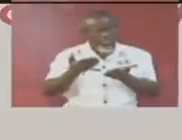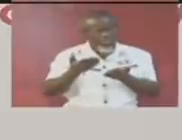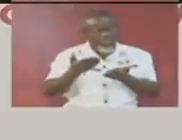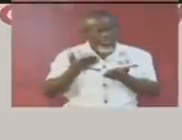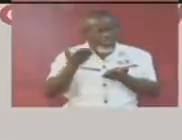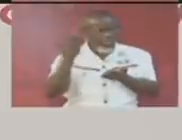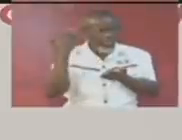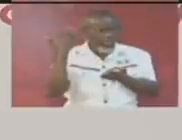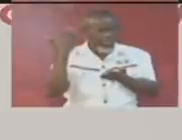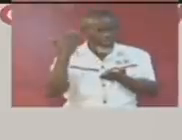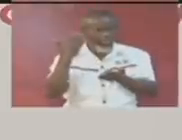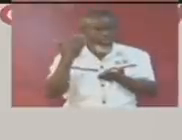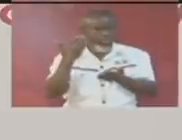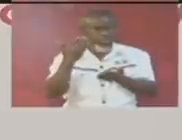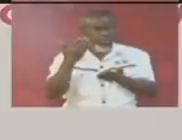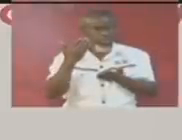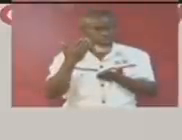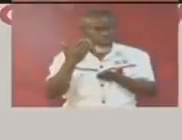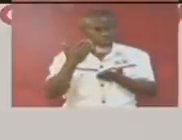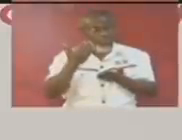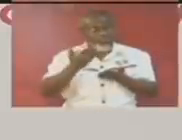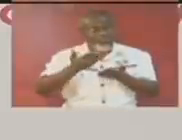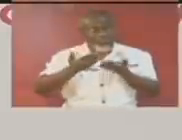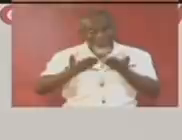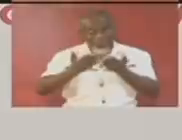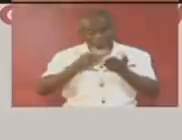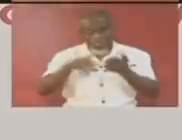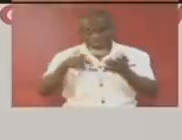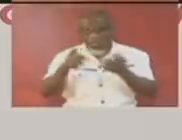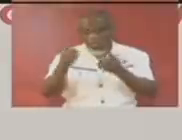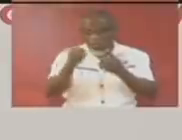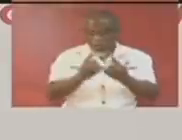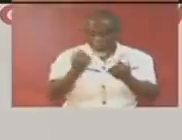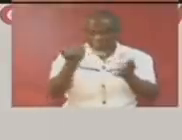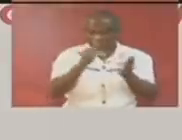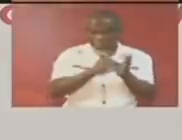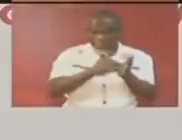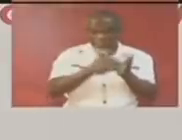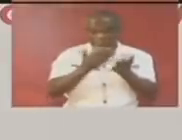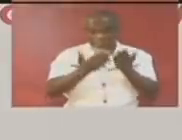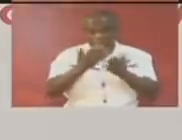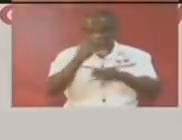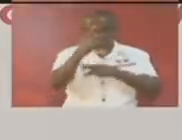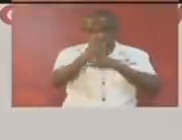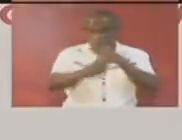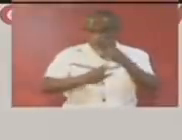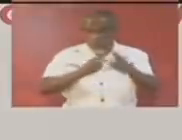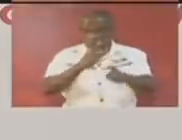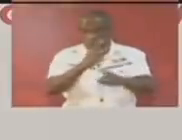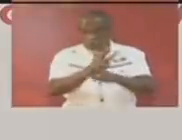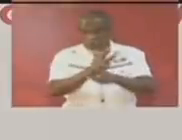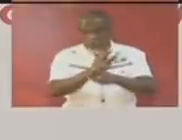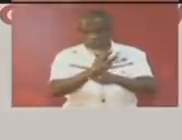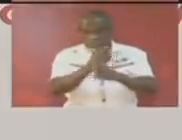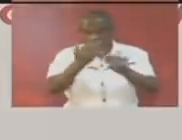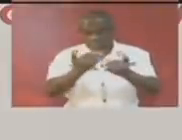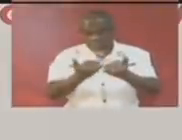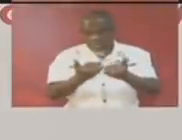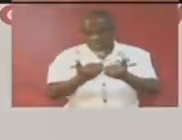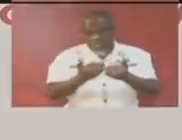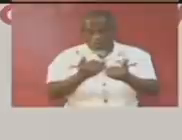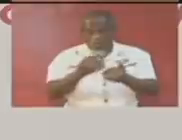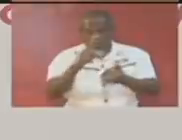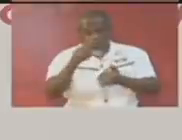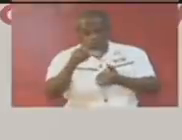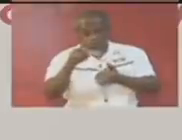the number of worldwide cases would have surpassed 100 million. So today, the worldwide cases now stand at